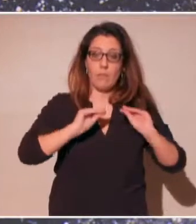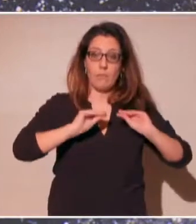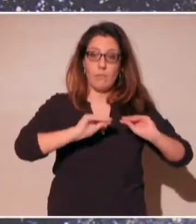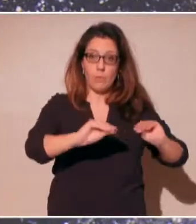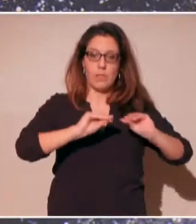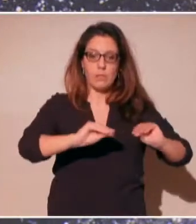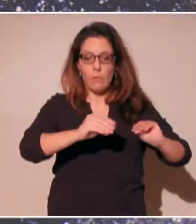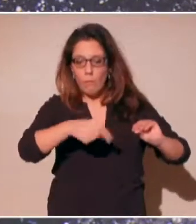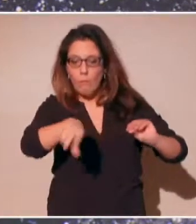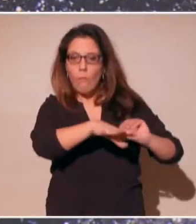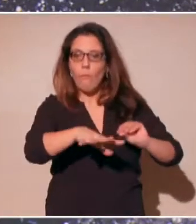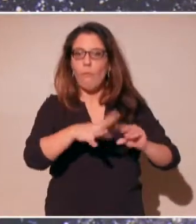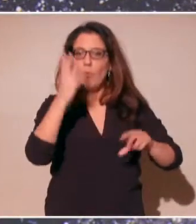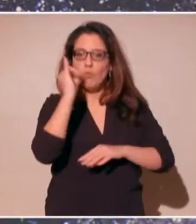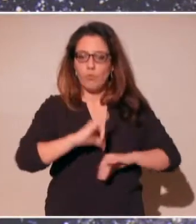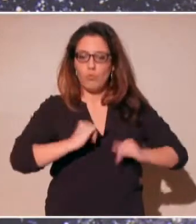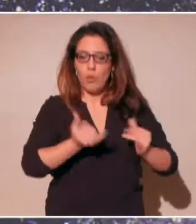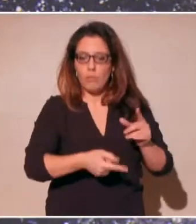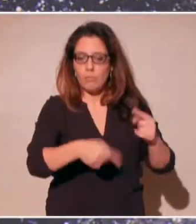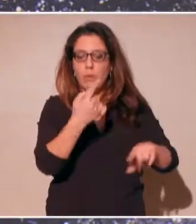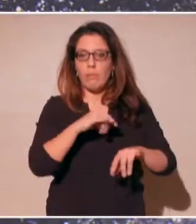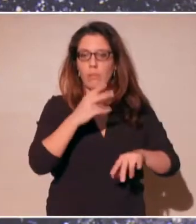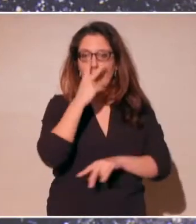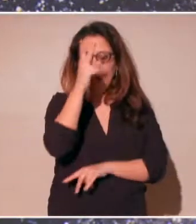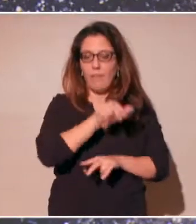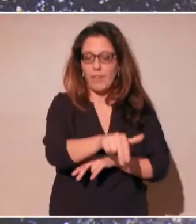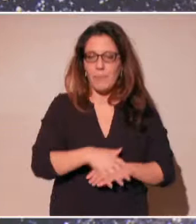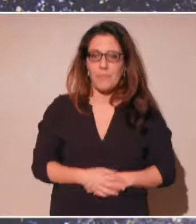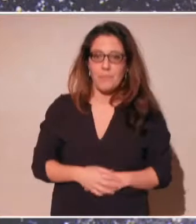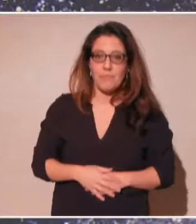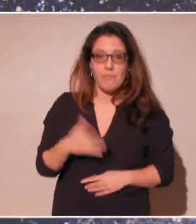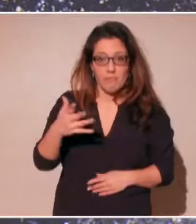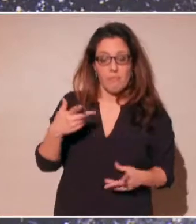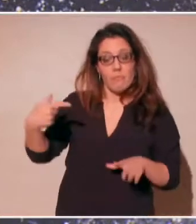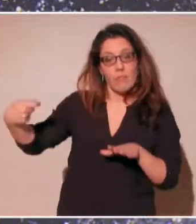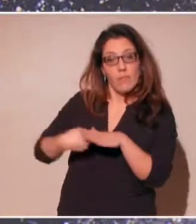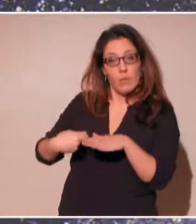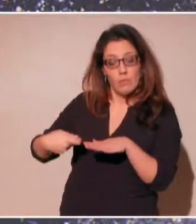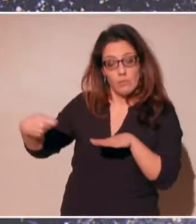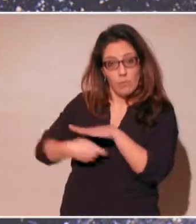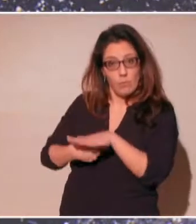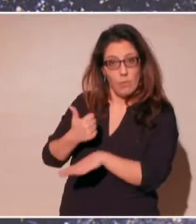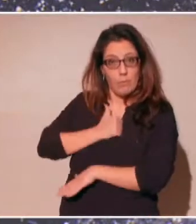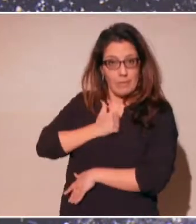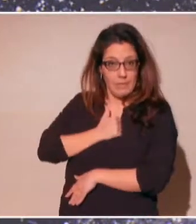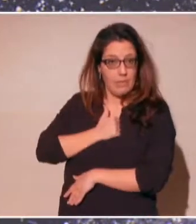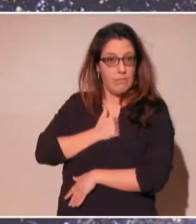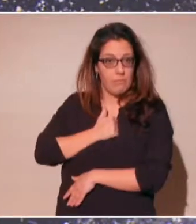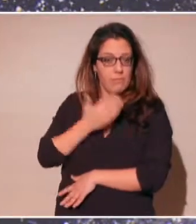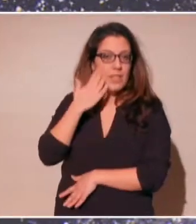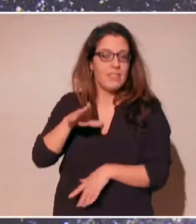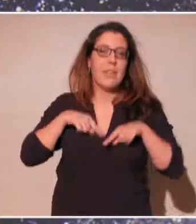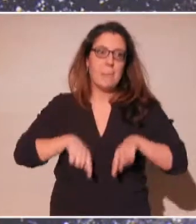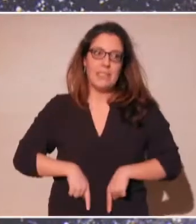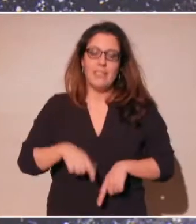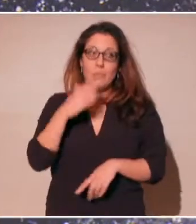be indispensable for finding and mining new talent. It will get private funding, and I